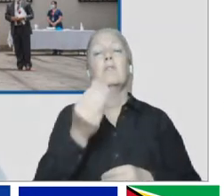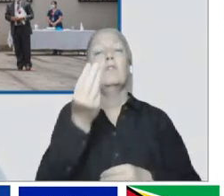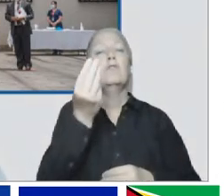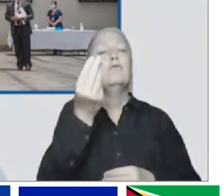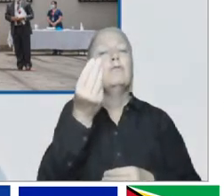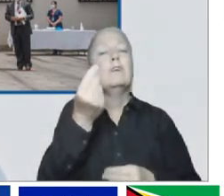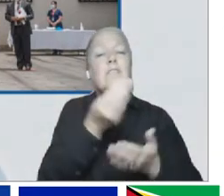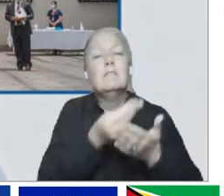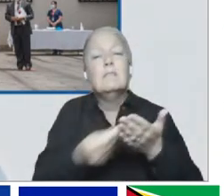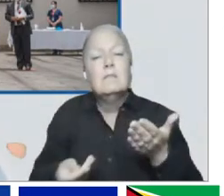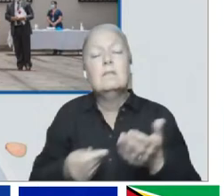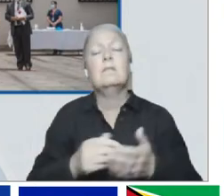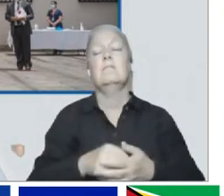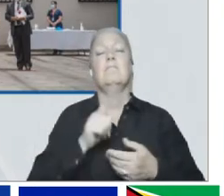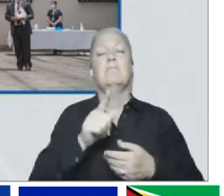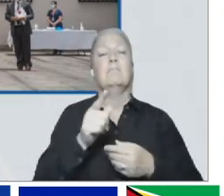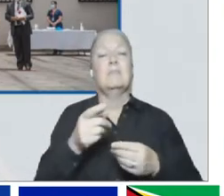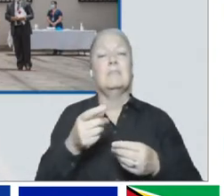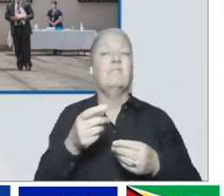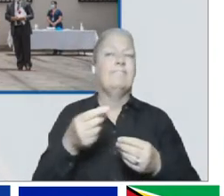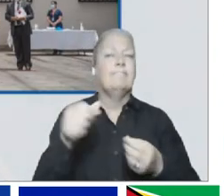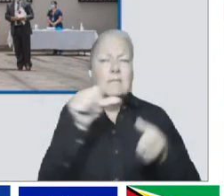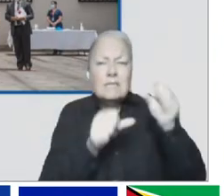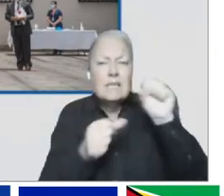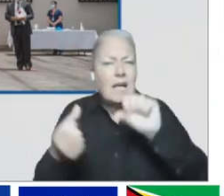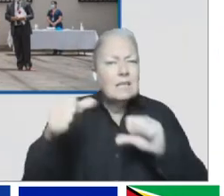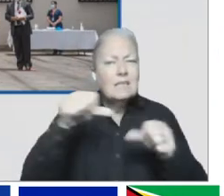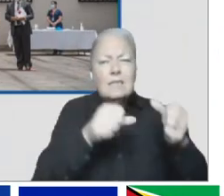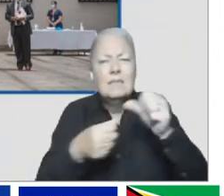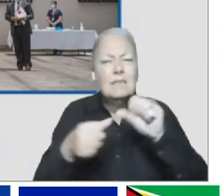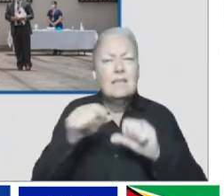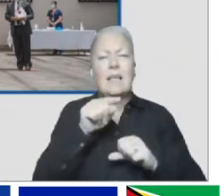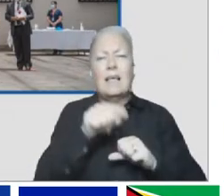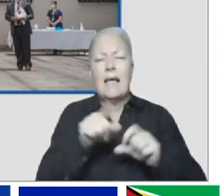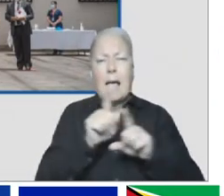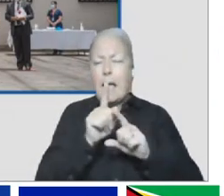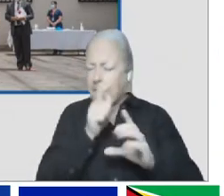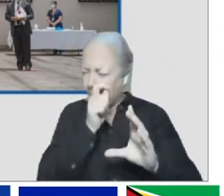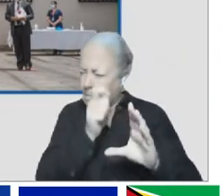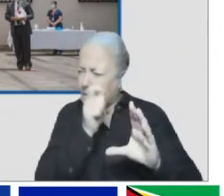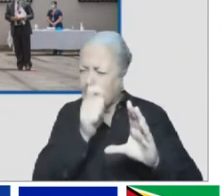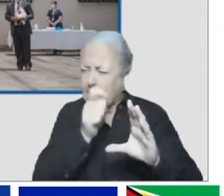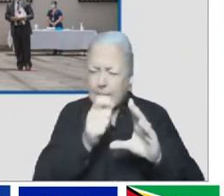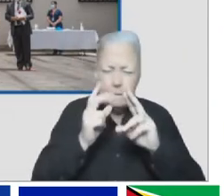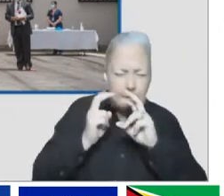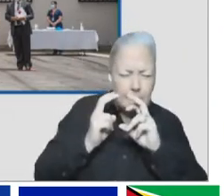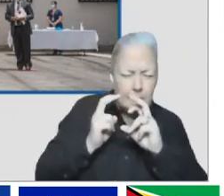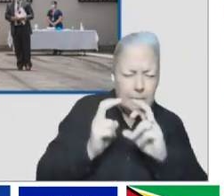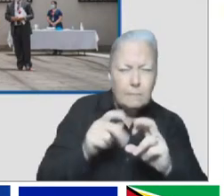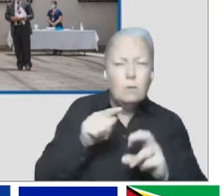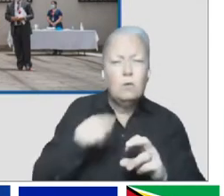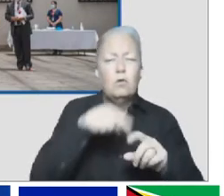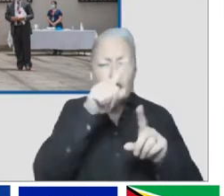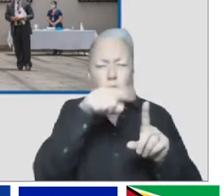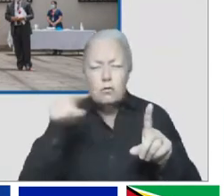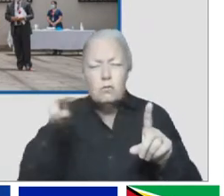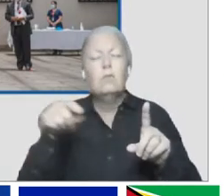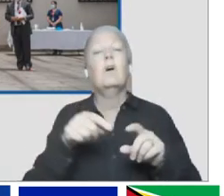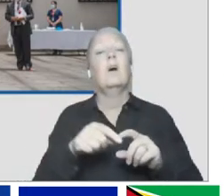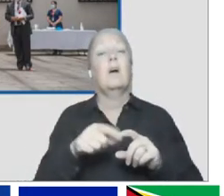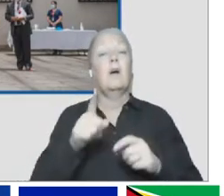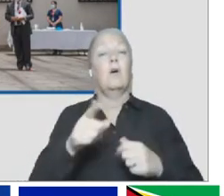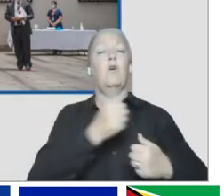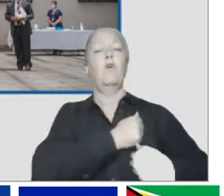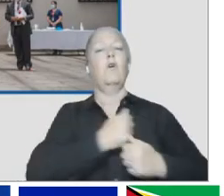analyzing the data, the Army to protect everyone, culture,